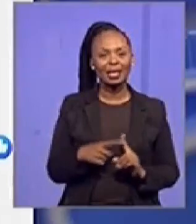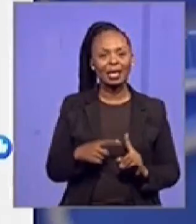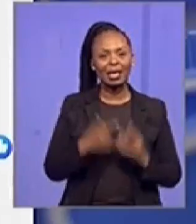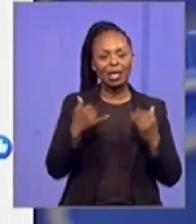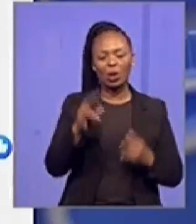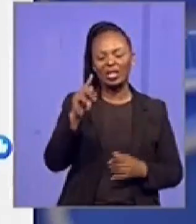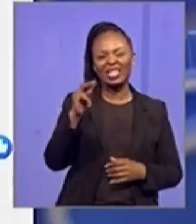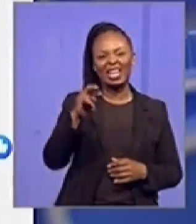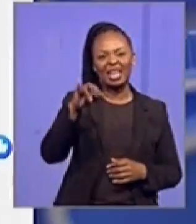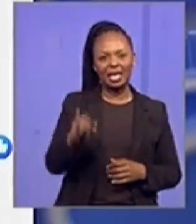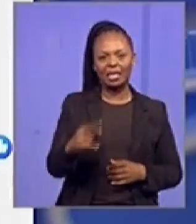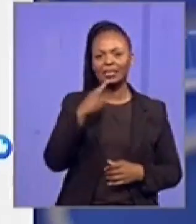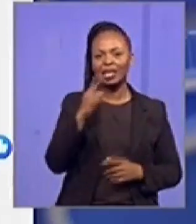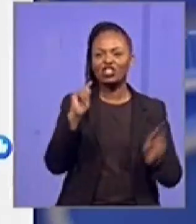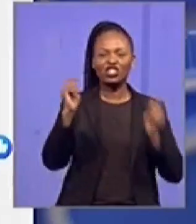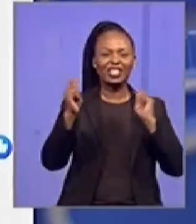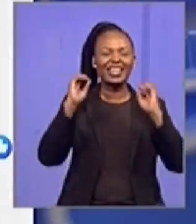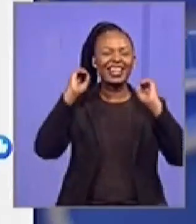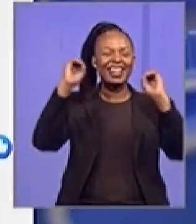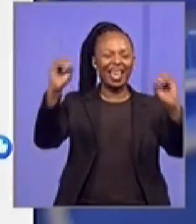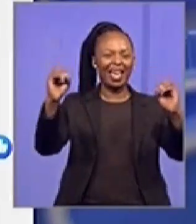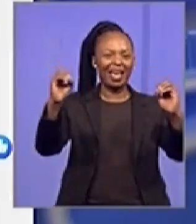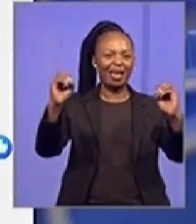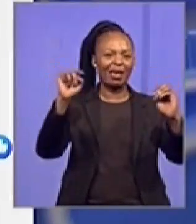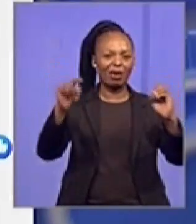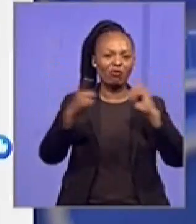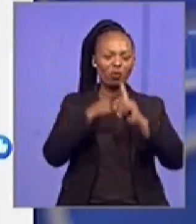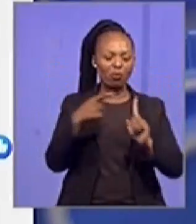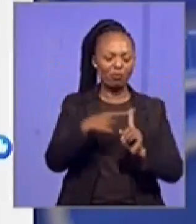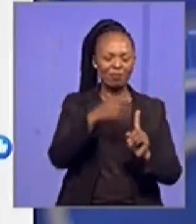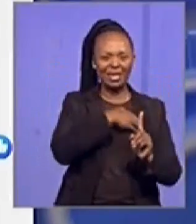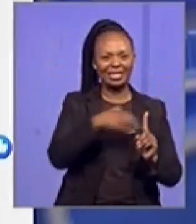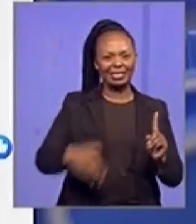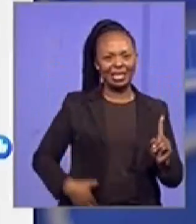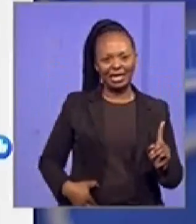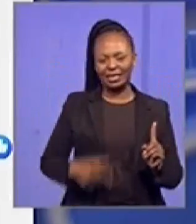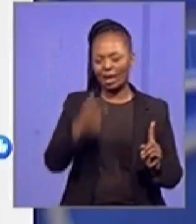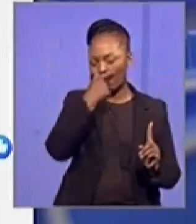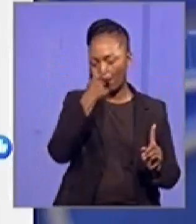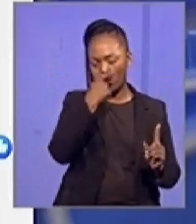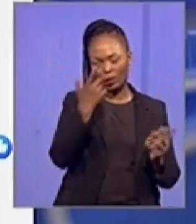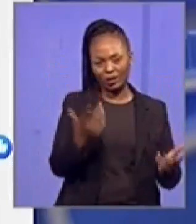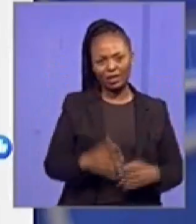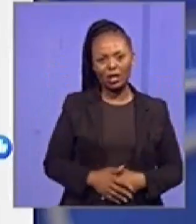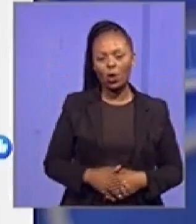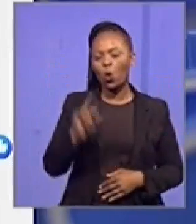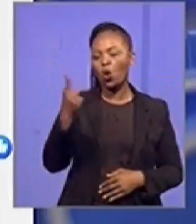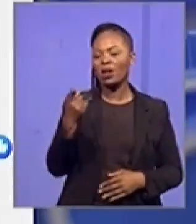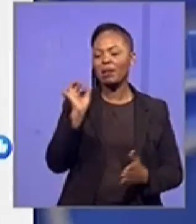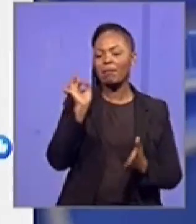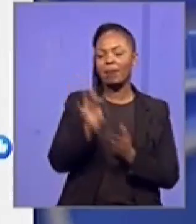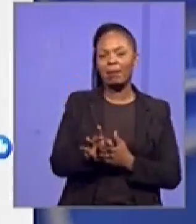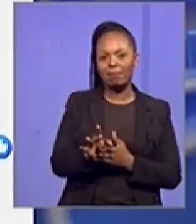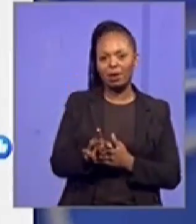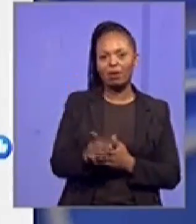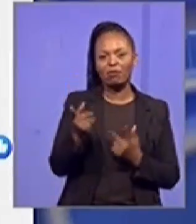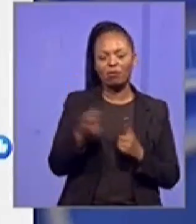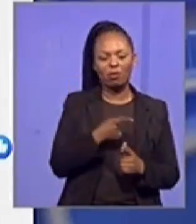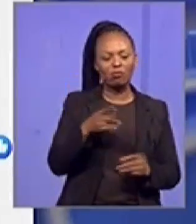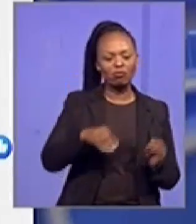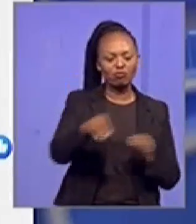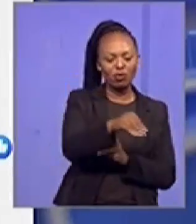Setobakitene yena o re ha hona diphetho tsa letho tse entsweng ke mopresidente. Seo a mpang a se entse ke ho tlosa letona lefapheng le leng ho le isa